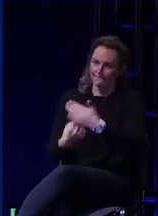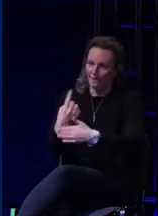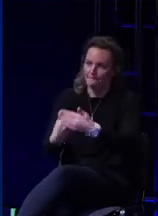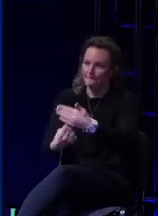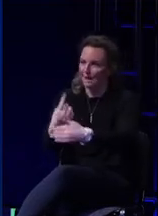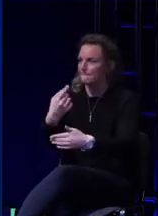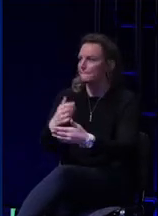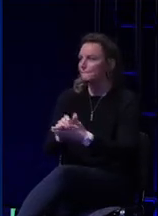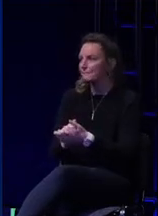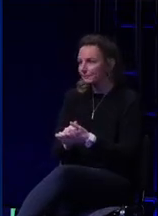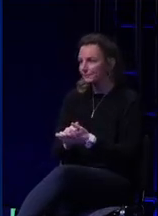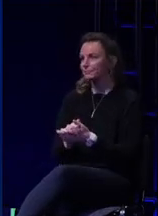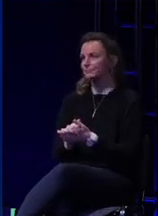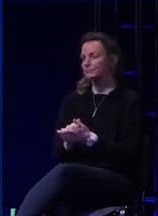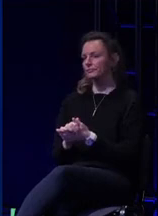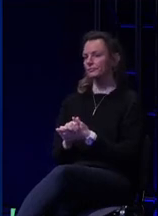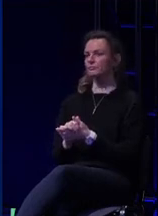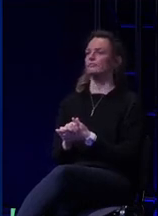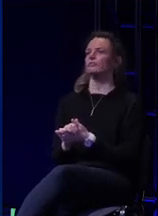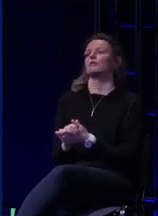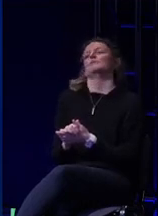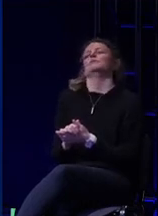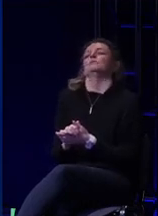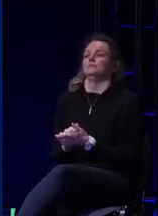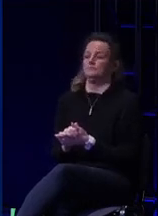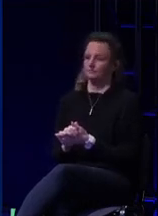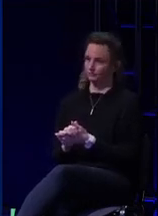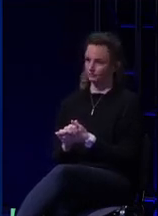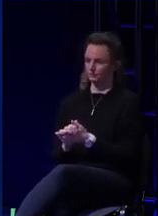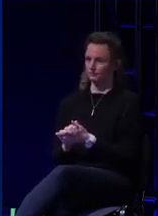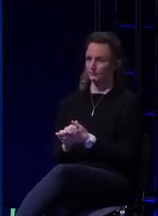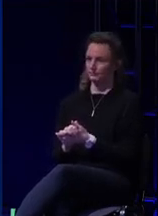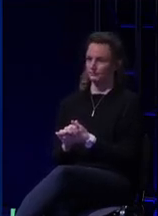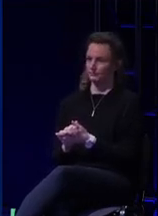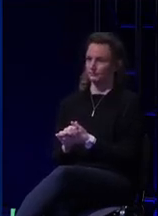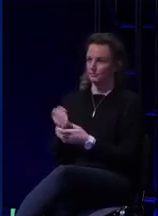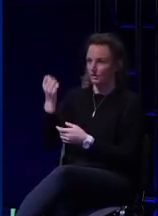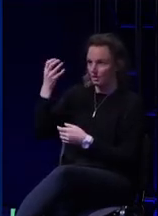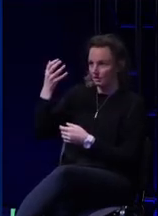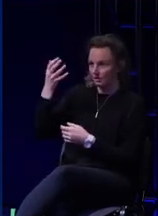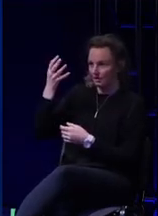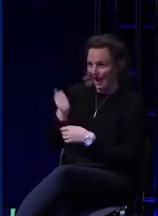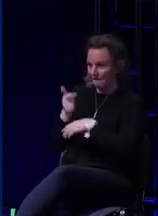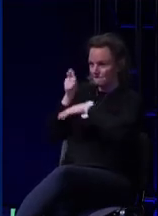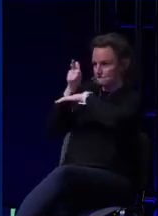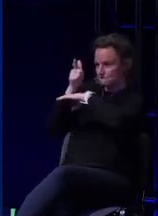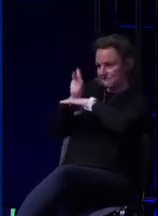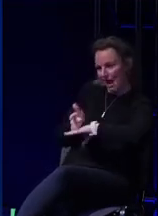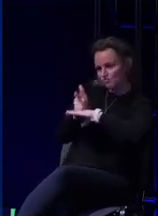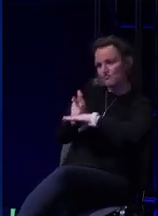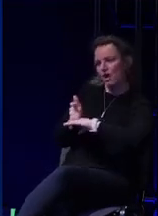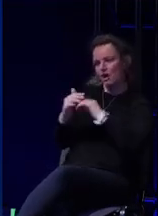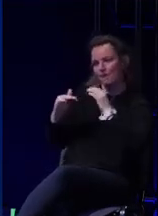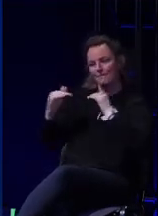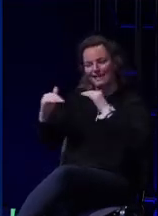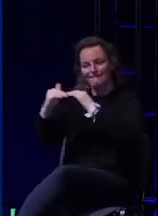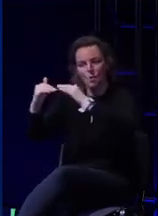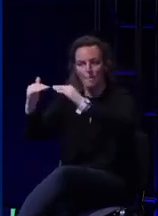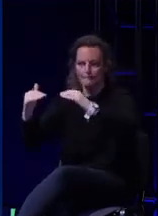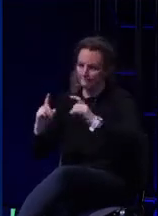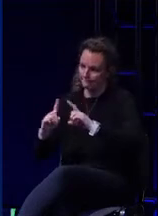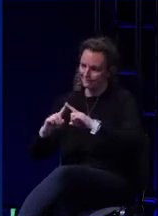and we have I've got camera platforms that are very different, but everything